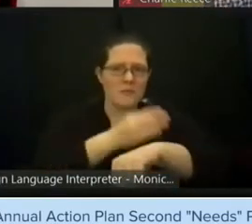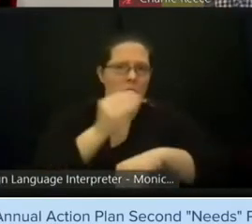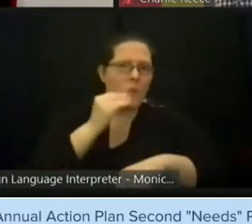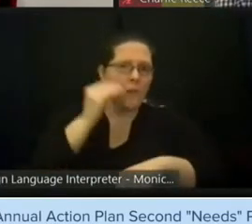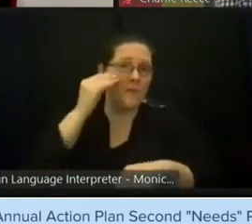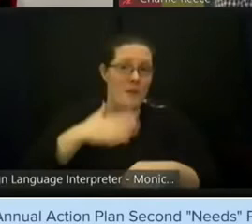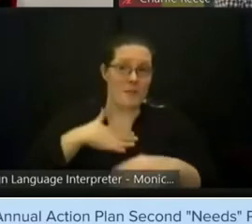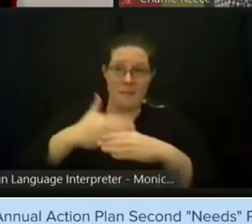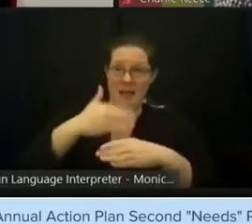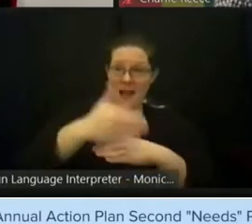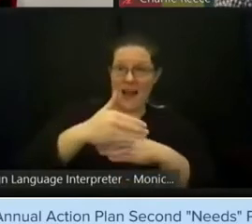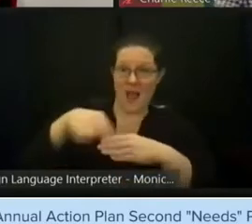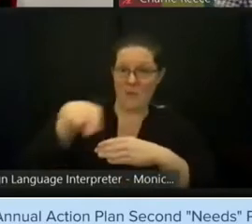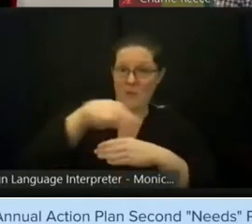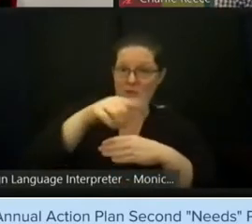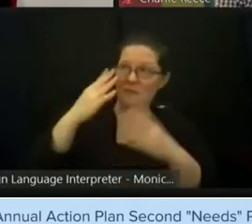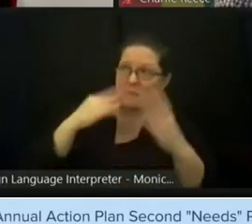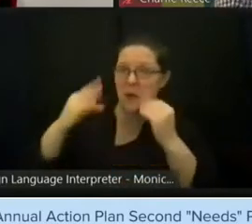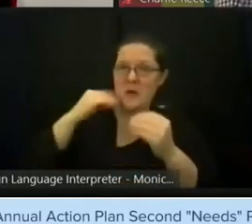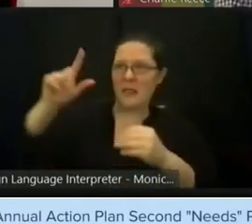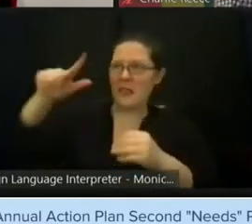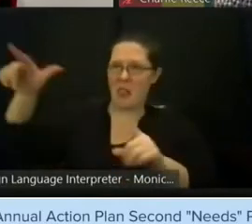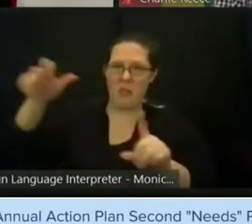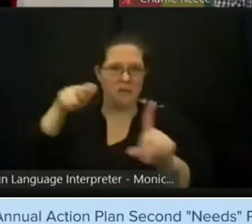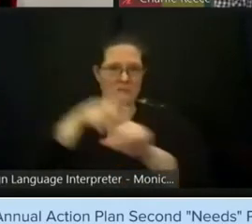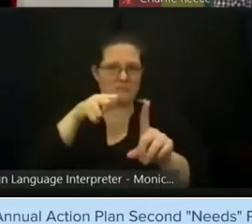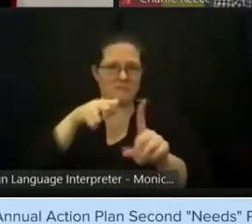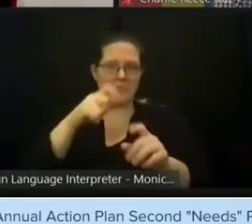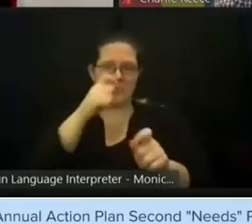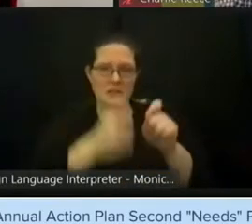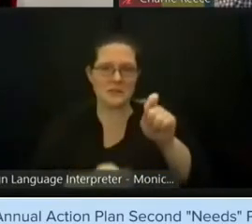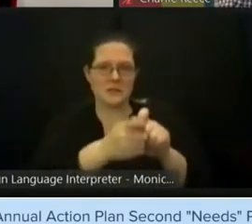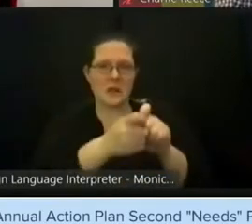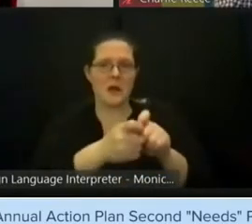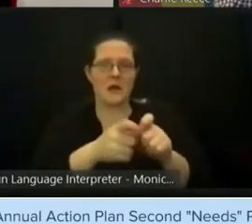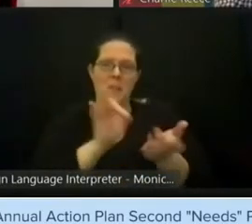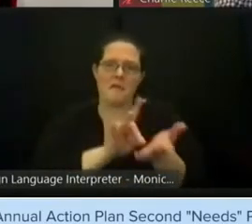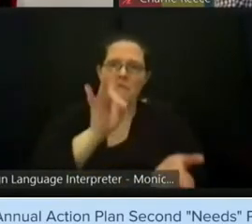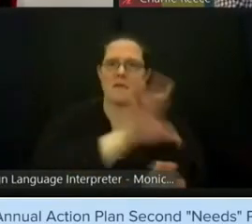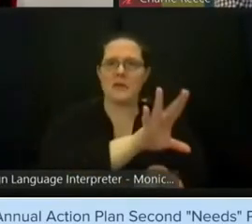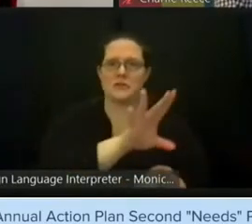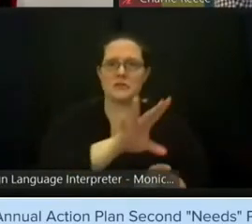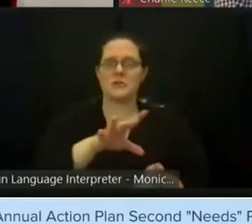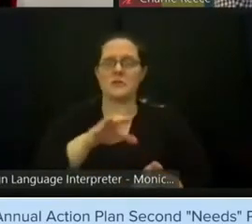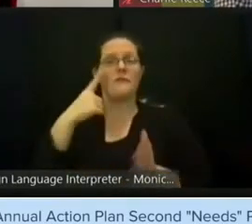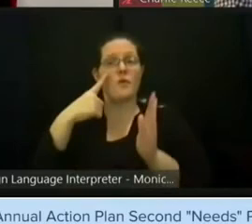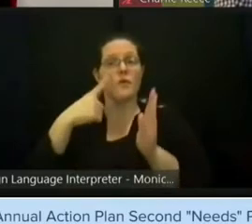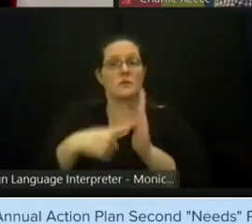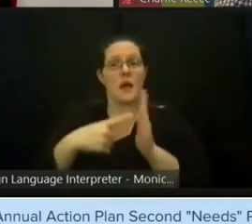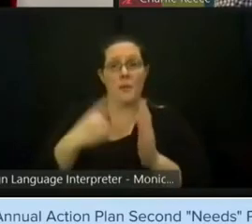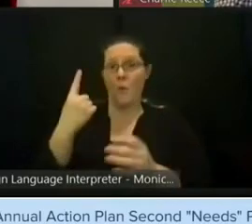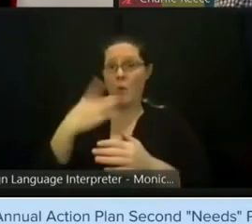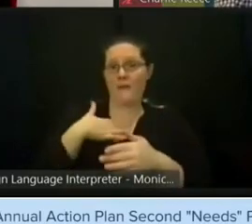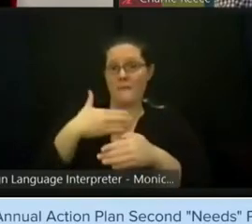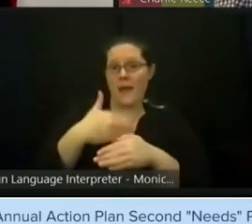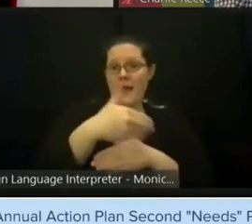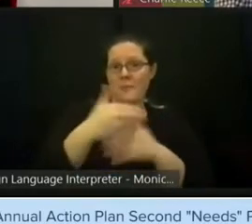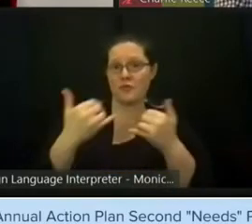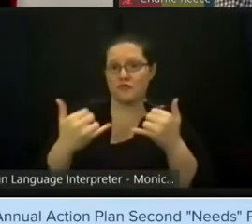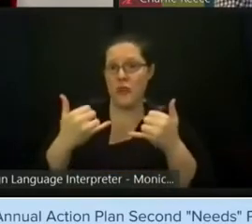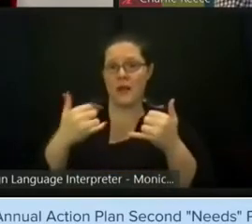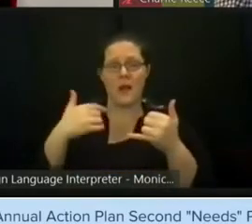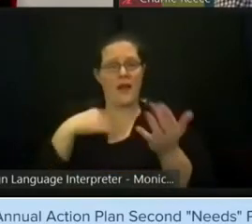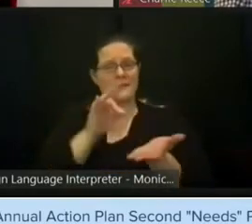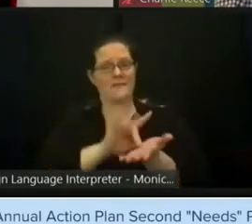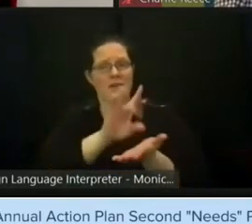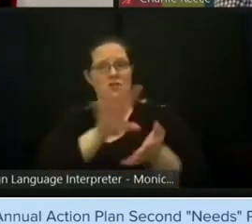have faced retaliatory action by the landlord, including retaliatory evictions in response. For example, one of my neighbors is currently facing an eviction